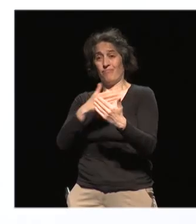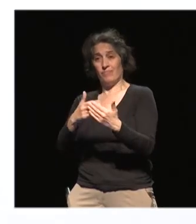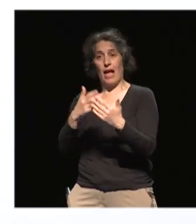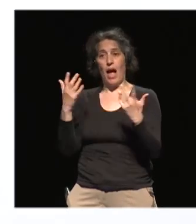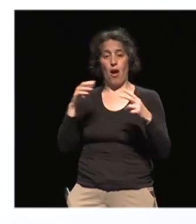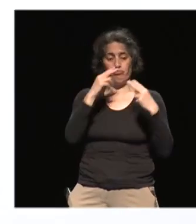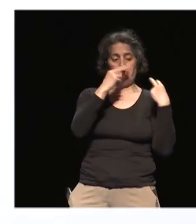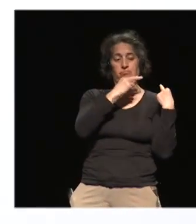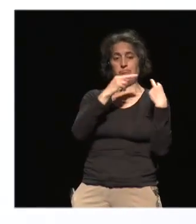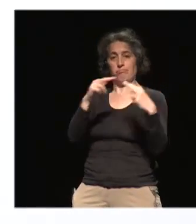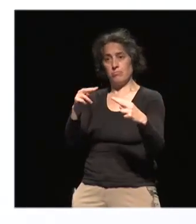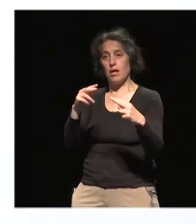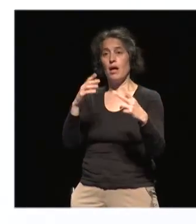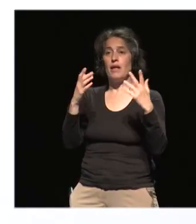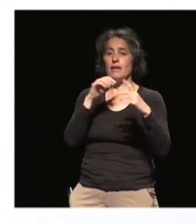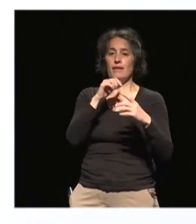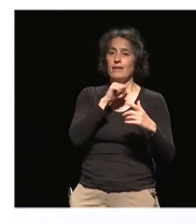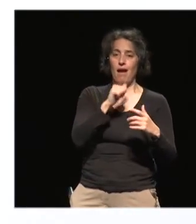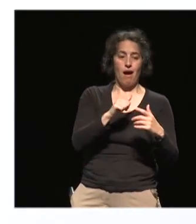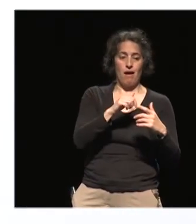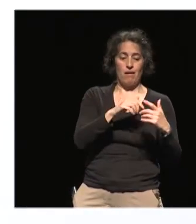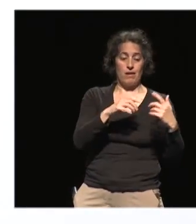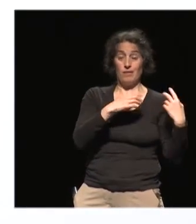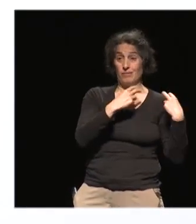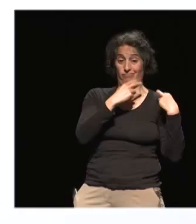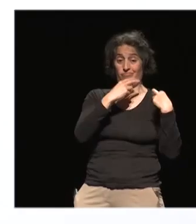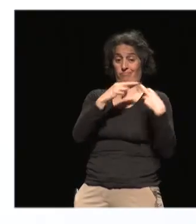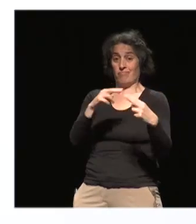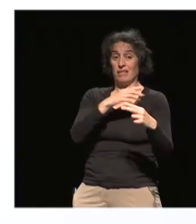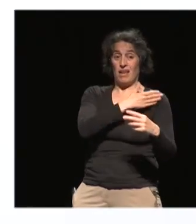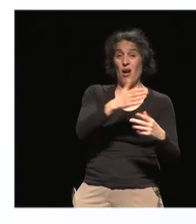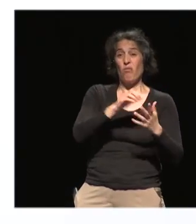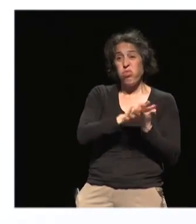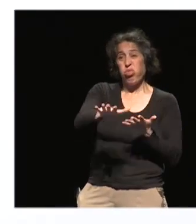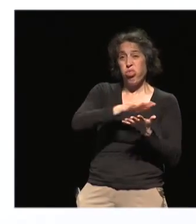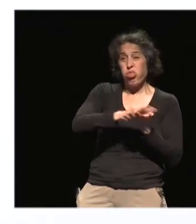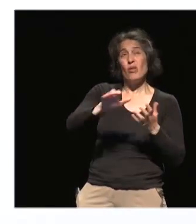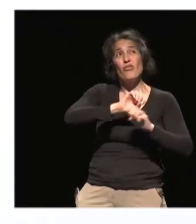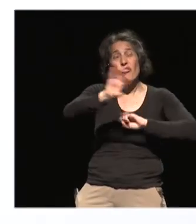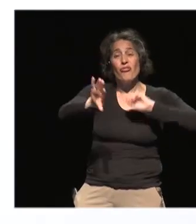perhaps have a historical responsibility tomorrow if they do not do things the right way. So